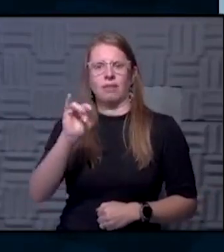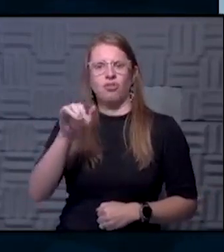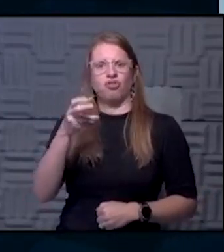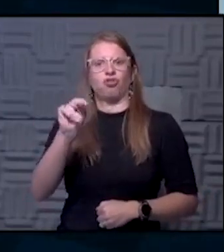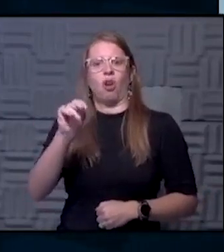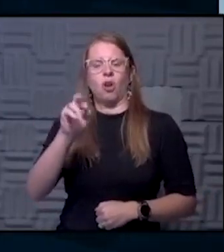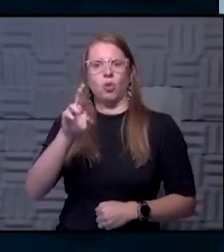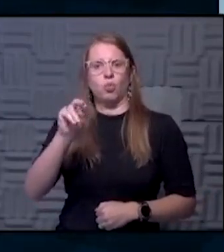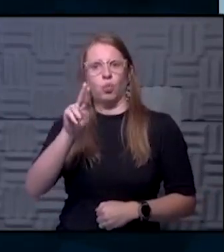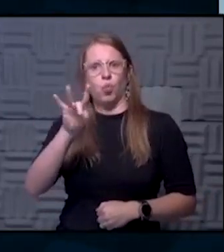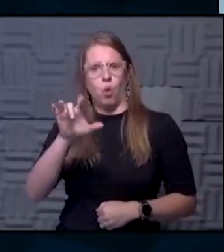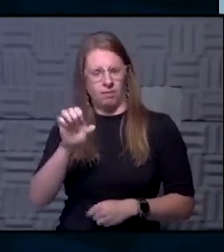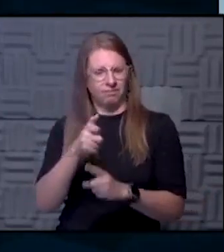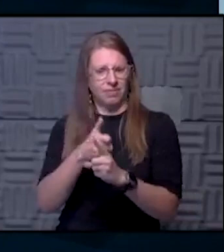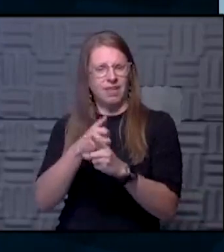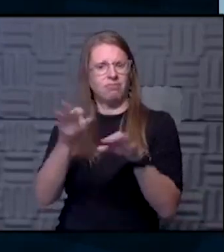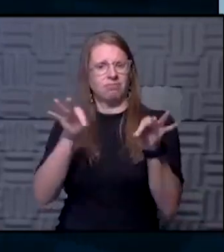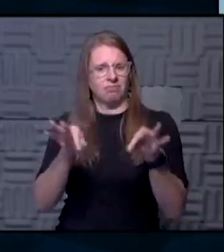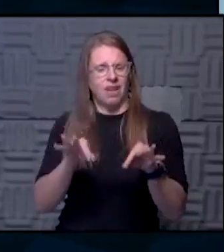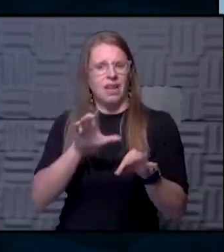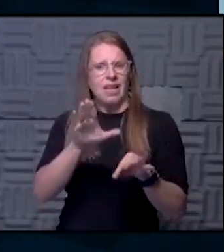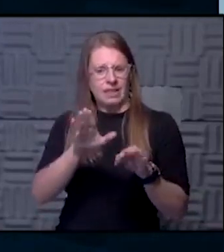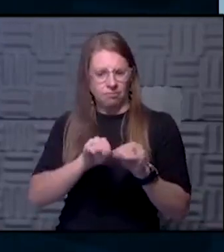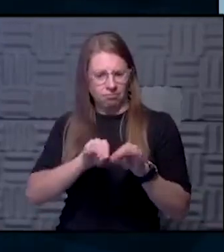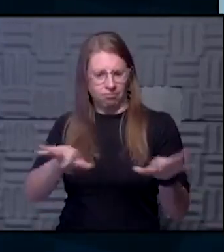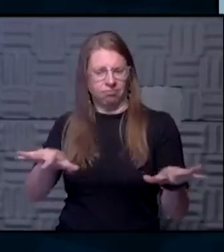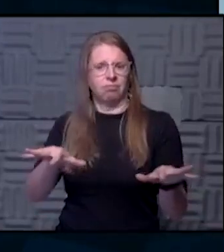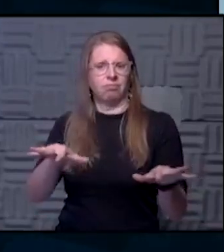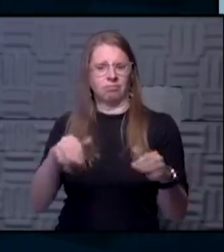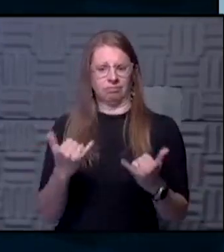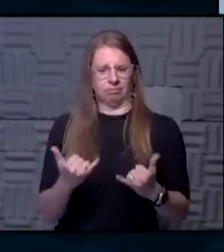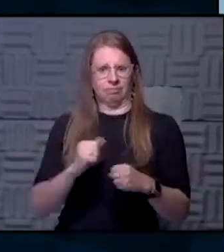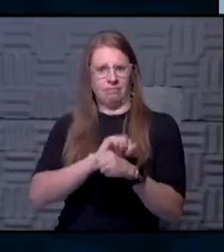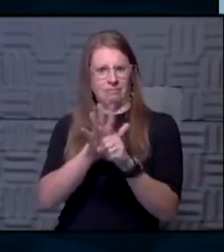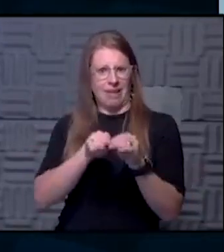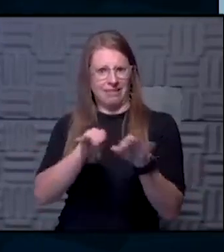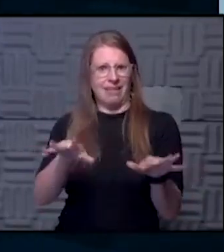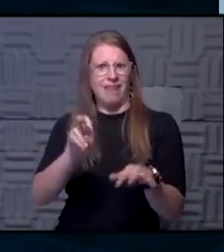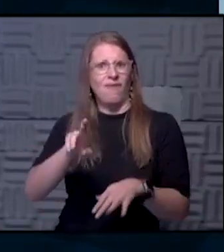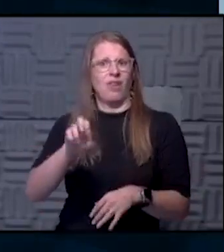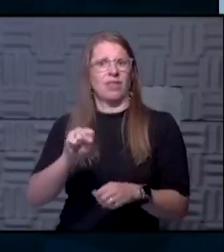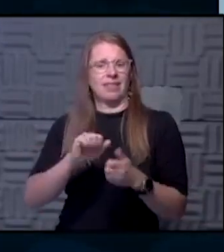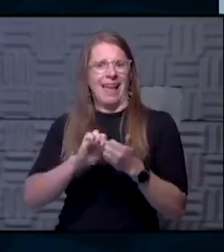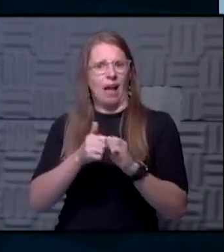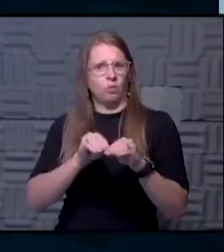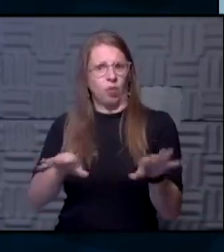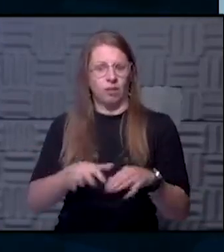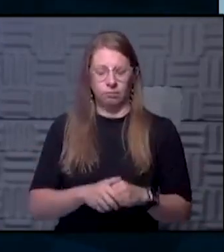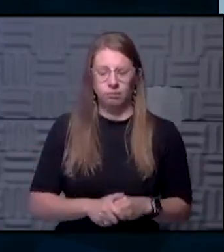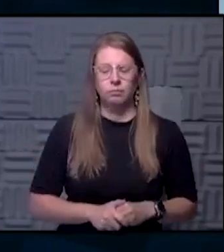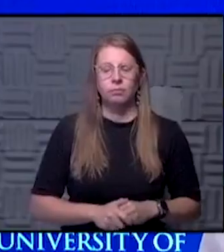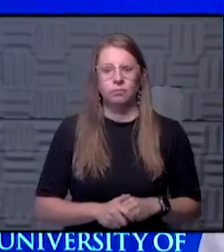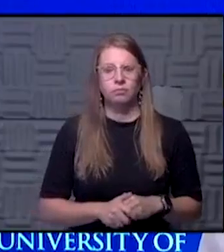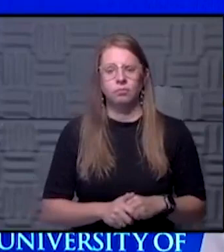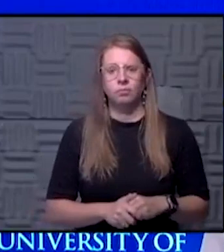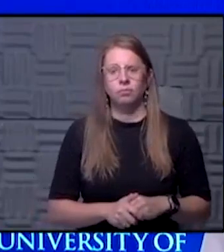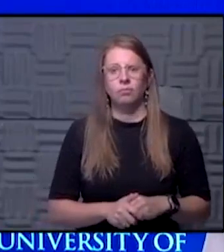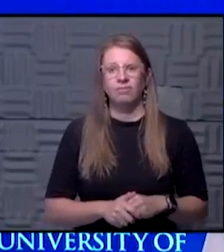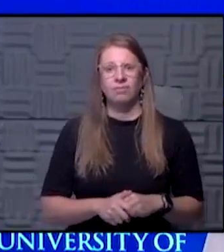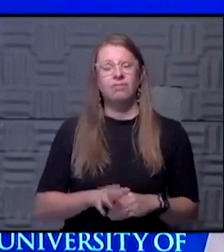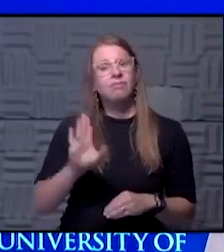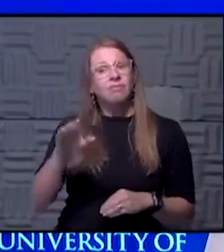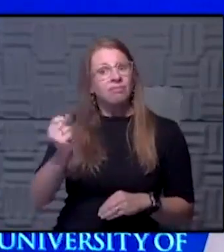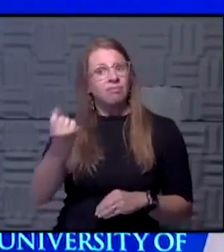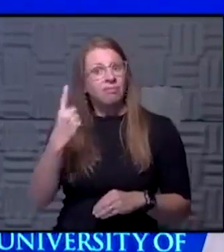share his expert opinions on the current spread of the virus, as well as some of the confusion about how the virus spreads. Here's what I know, Hawkeye. People